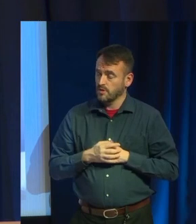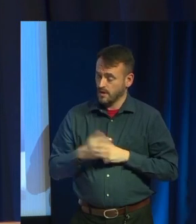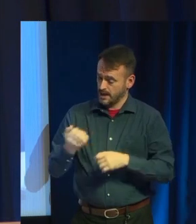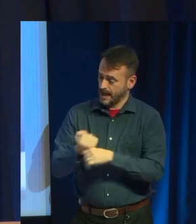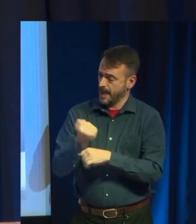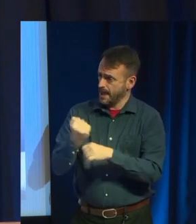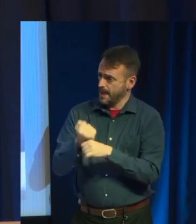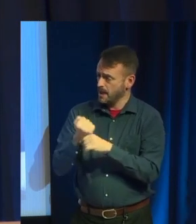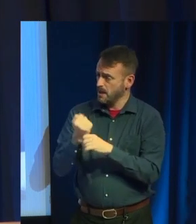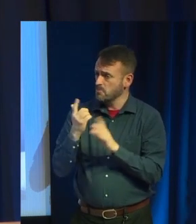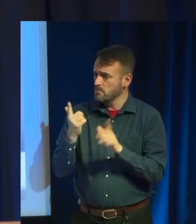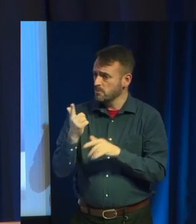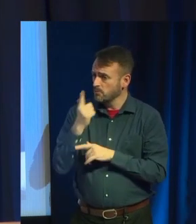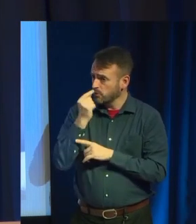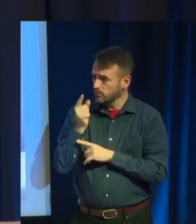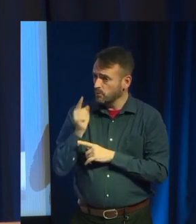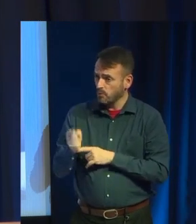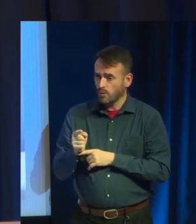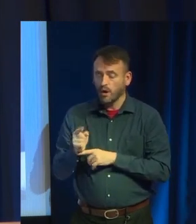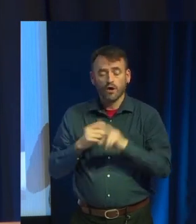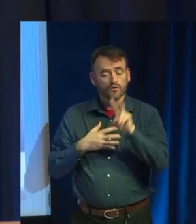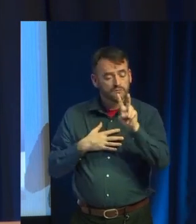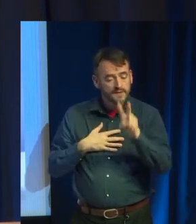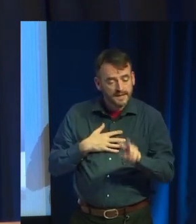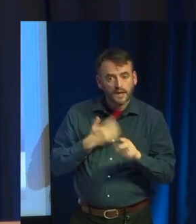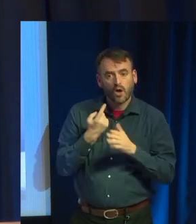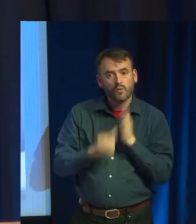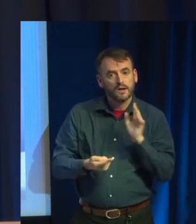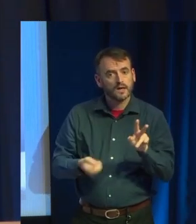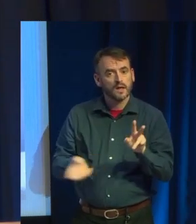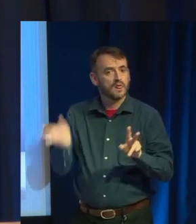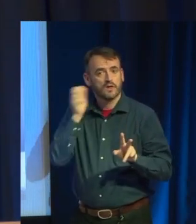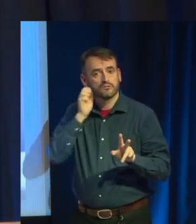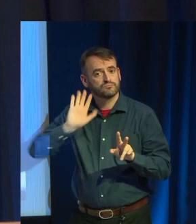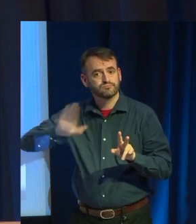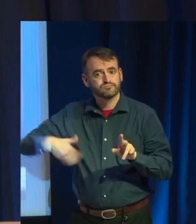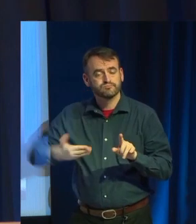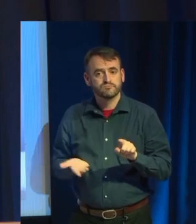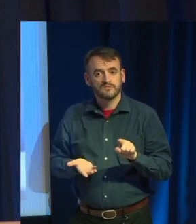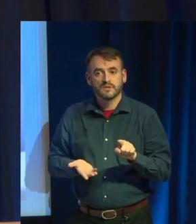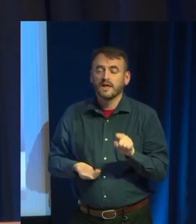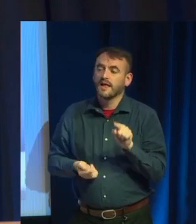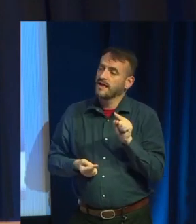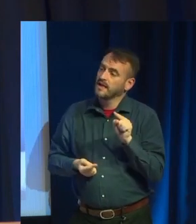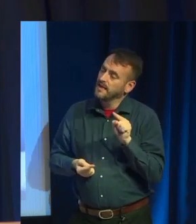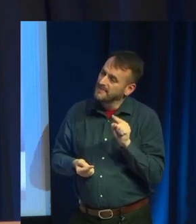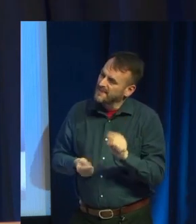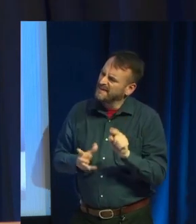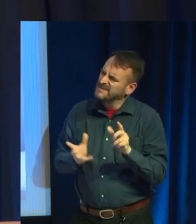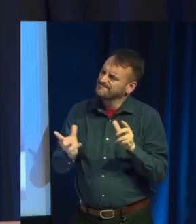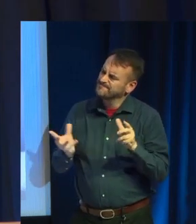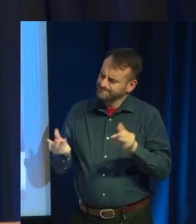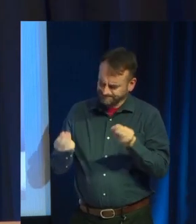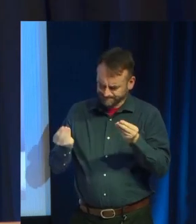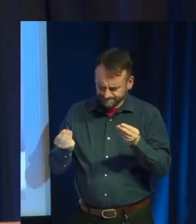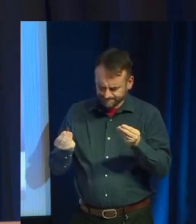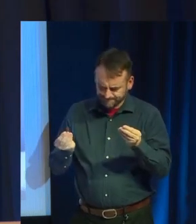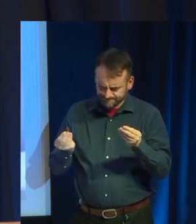just looking at the words and not listening to it. And actually that can be, well, that can